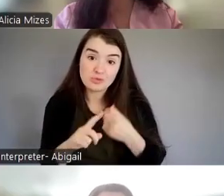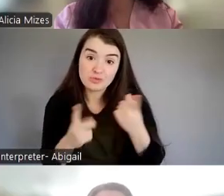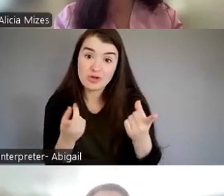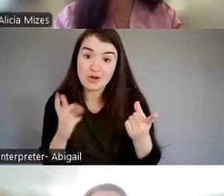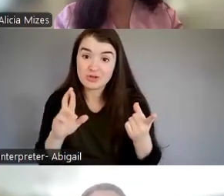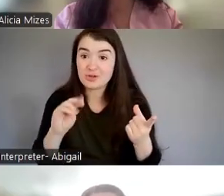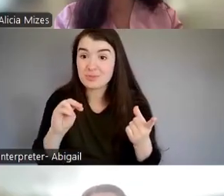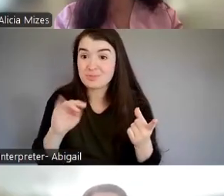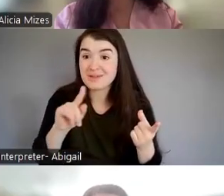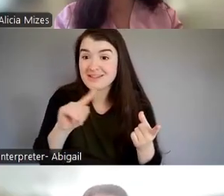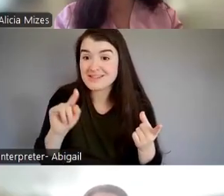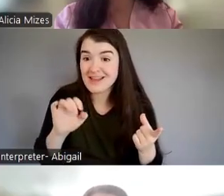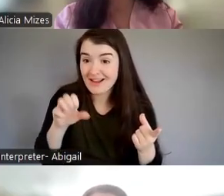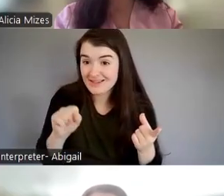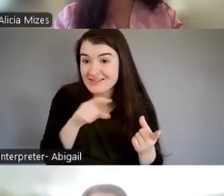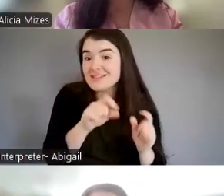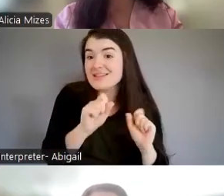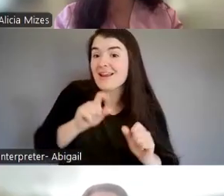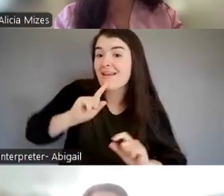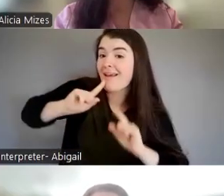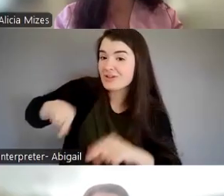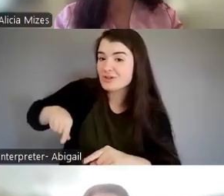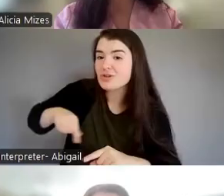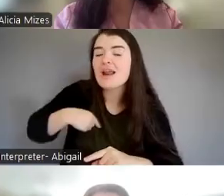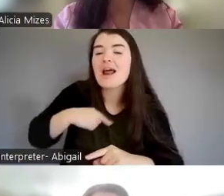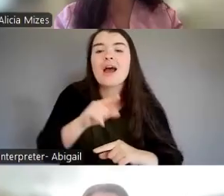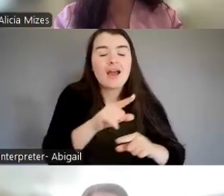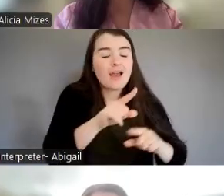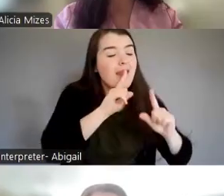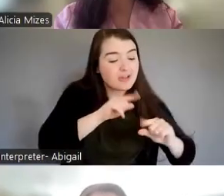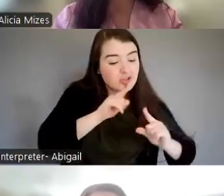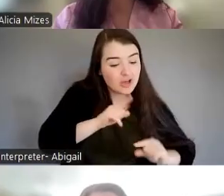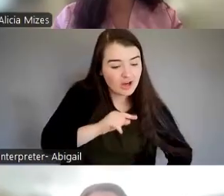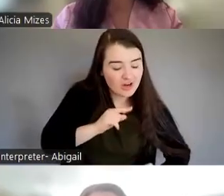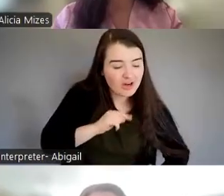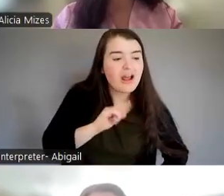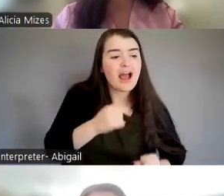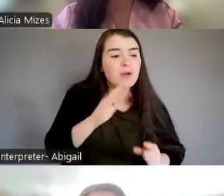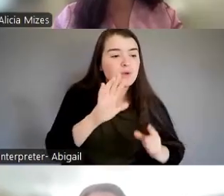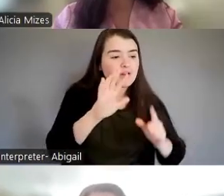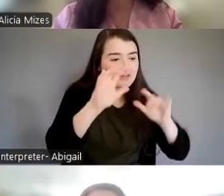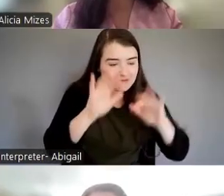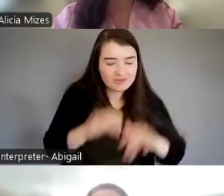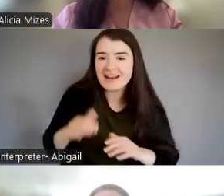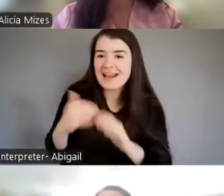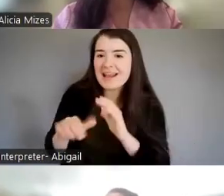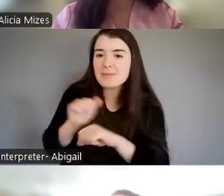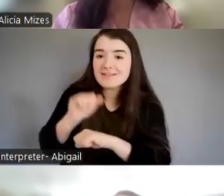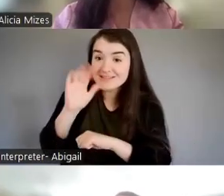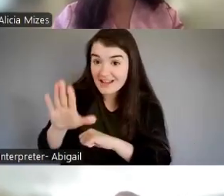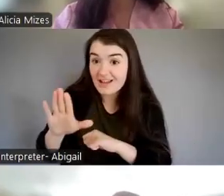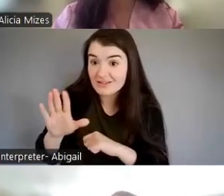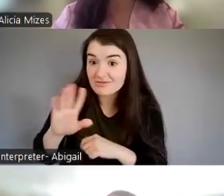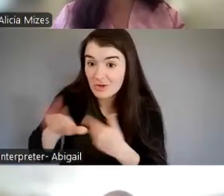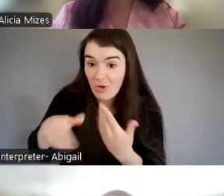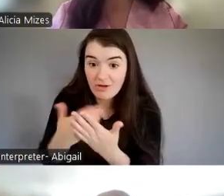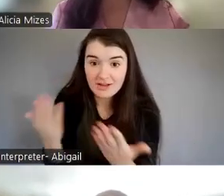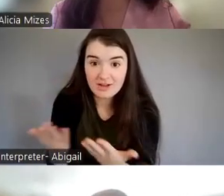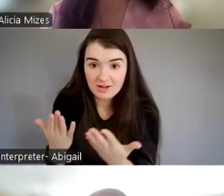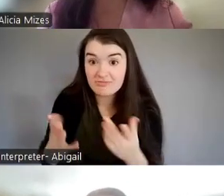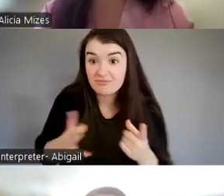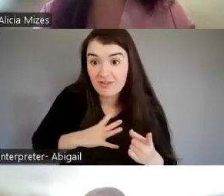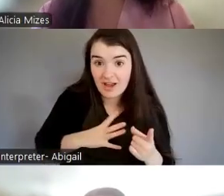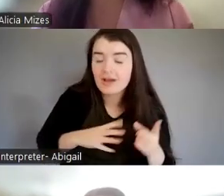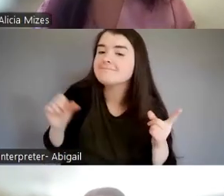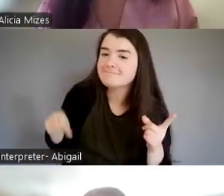can answer those, and then I will be able to include them in a follow-up email to everyone that attended today. Is that okay? Yeah, Perfect. I